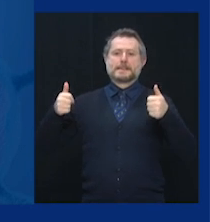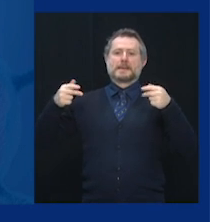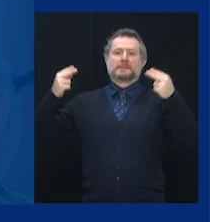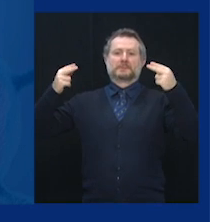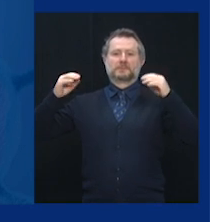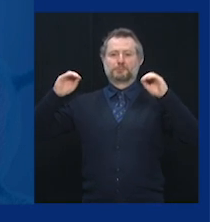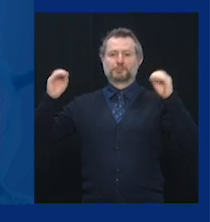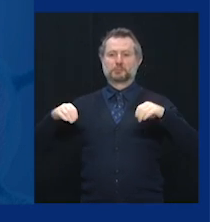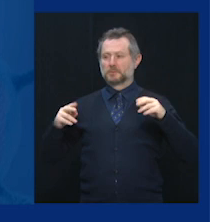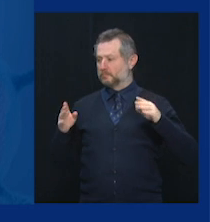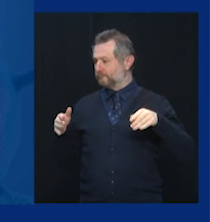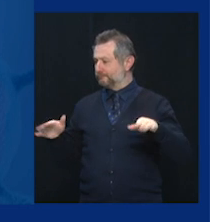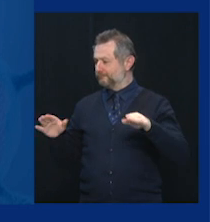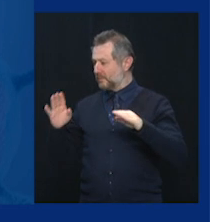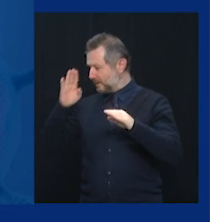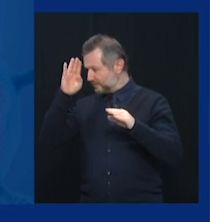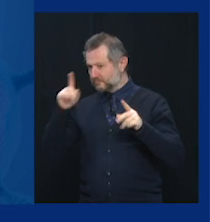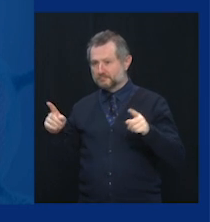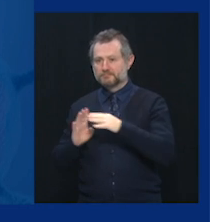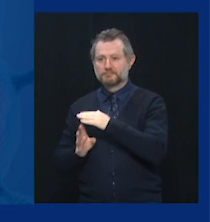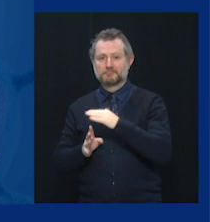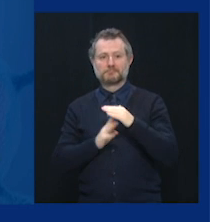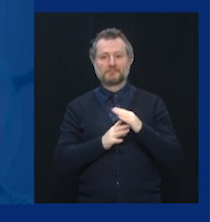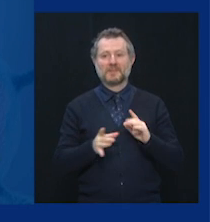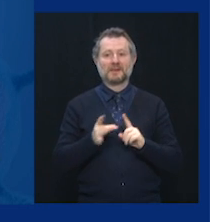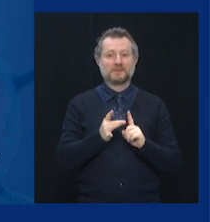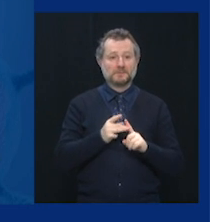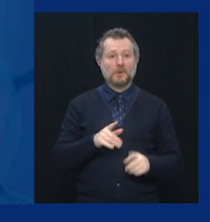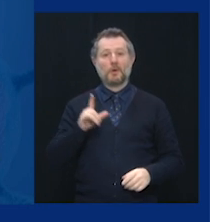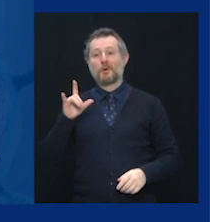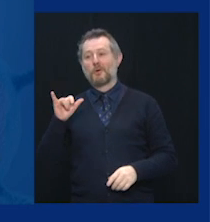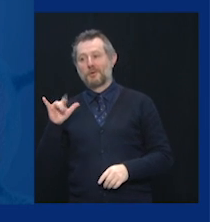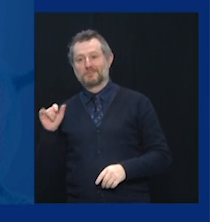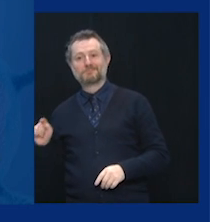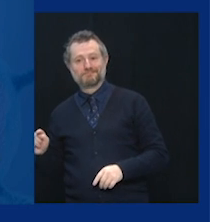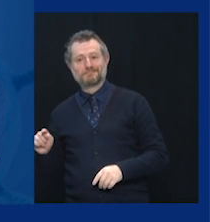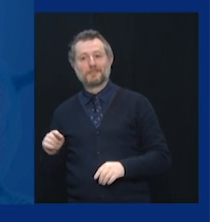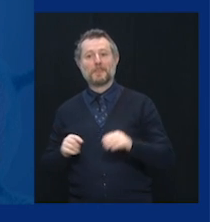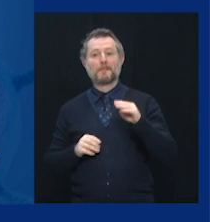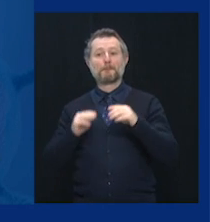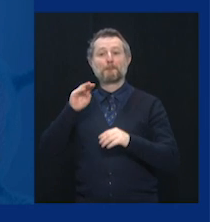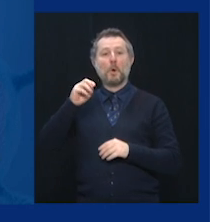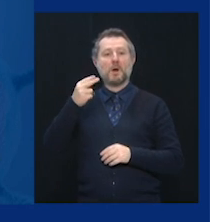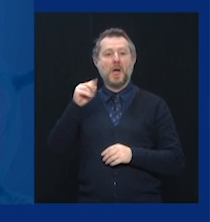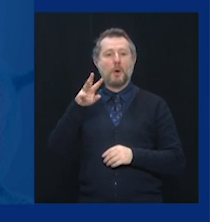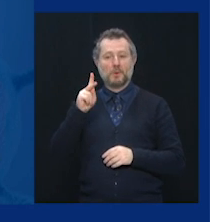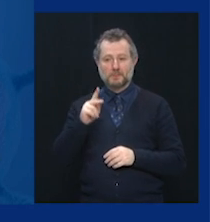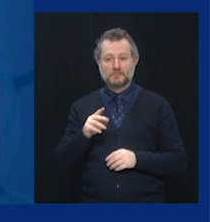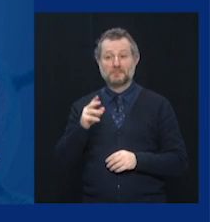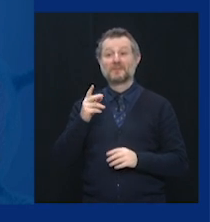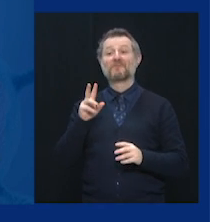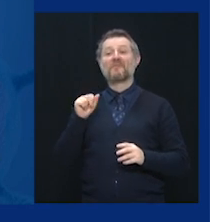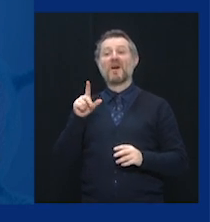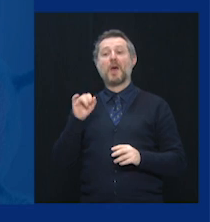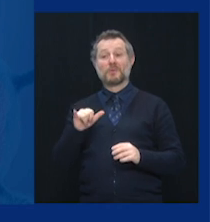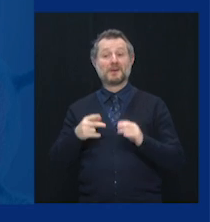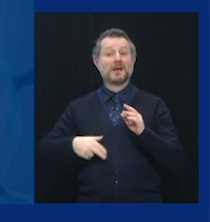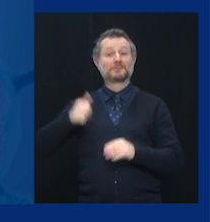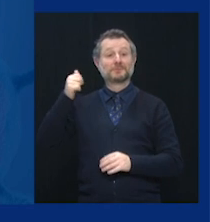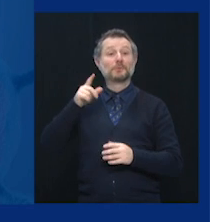positivity, Long Island, Mohawk Valley. Highest positivity, New York City,